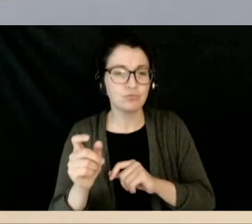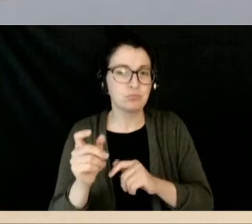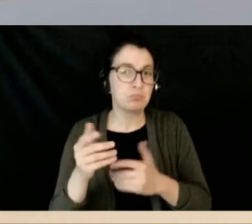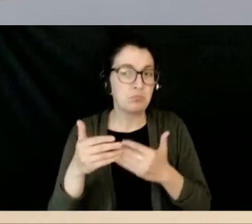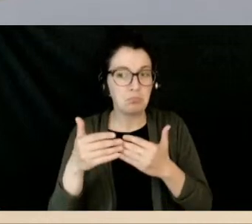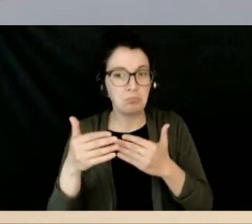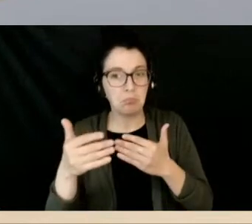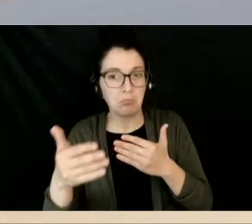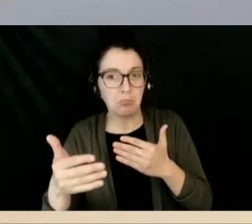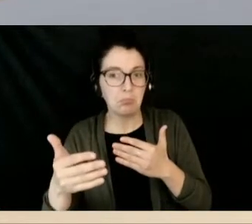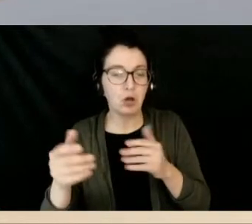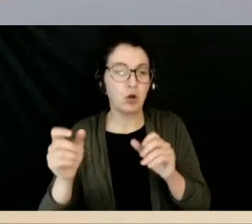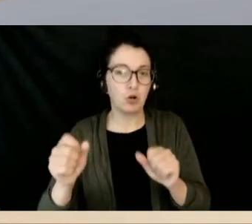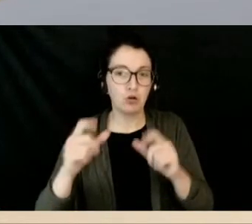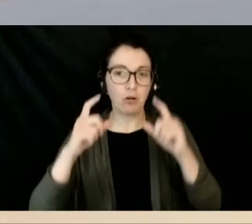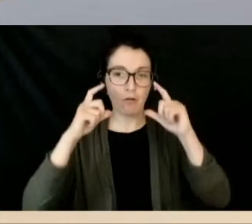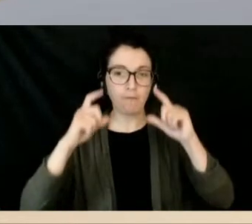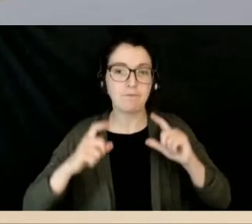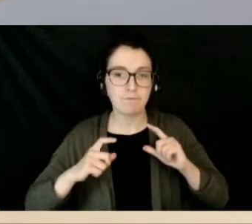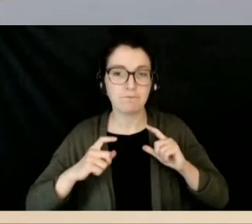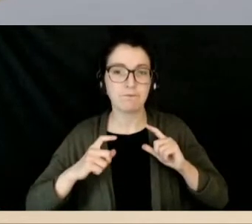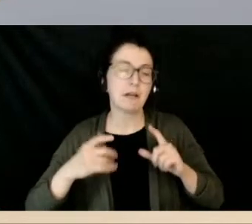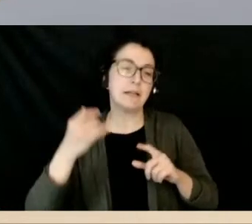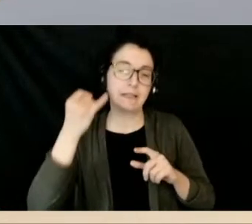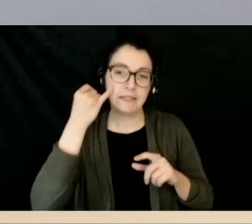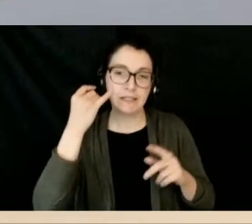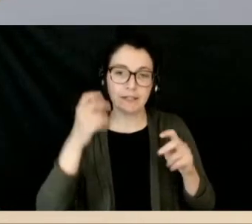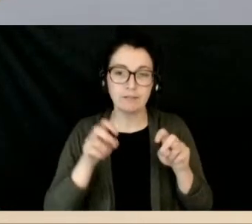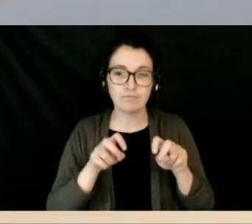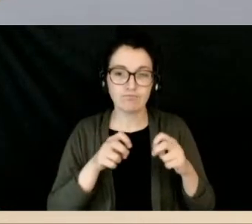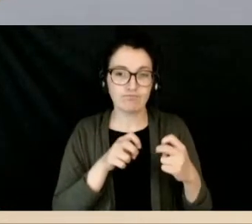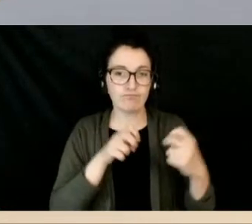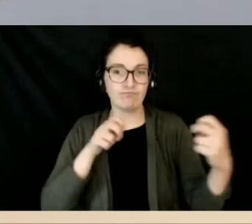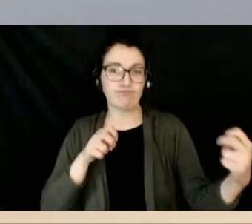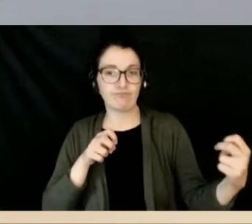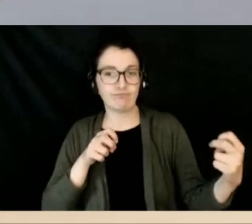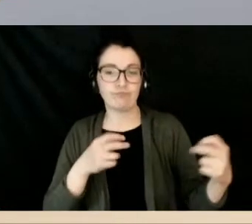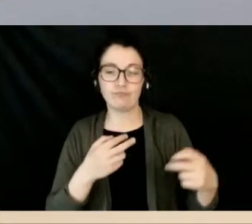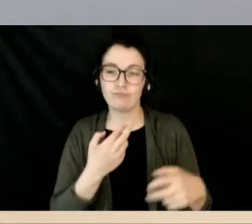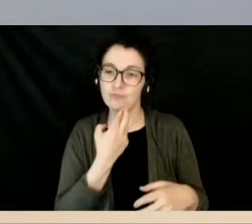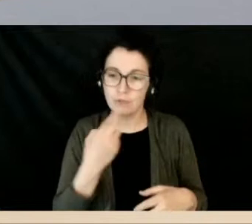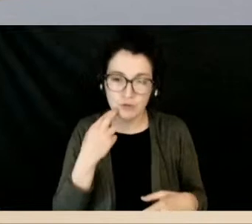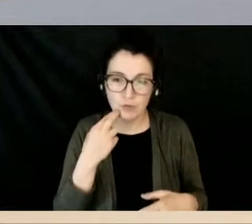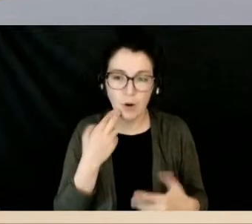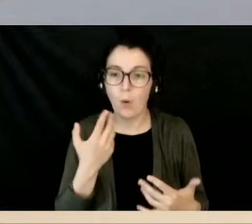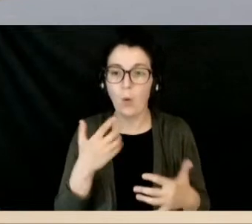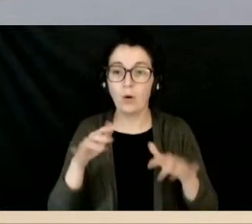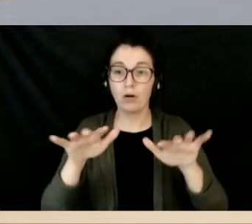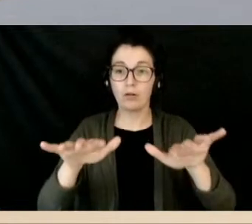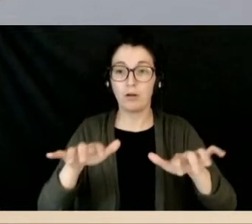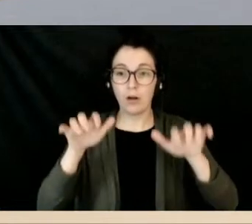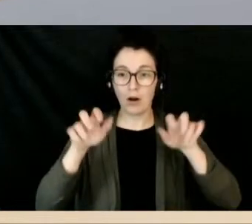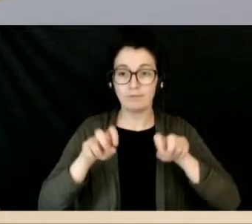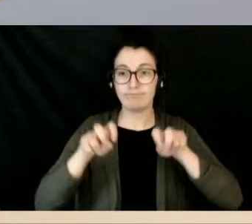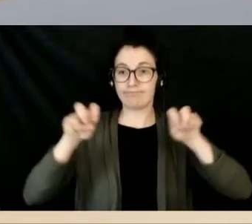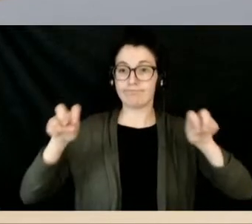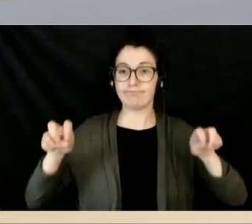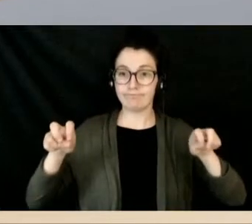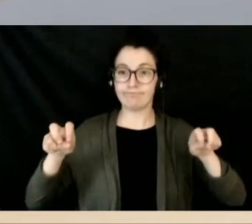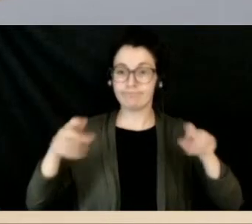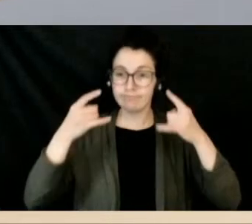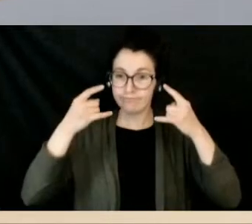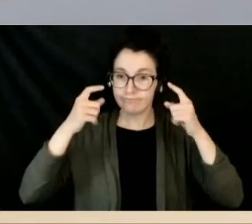they're sitting down, in a restaurant, obviously, or at a show. Do you see mask